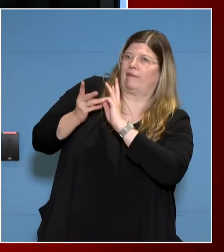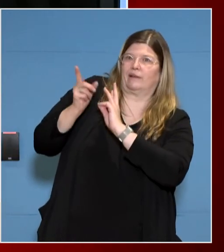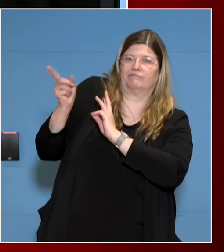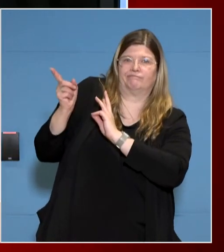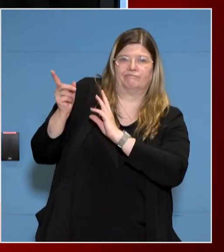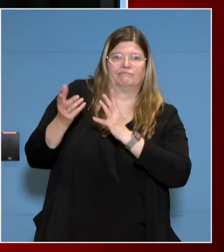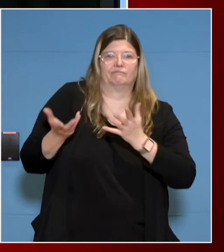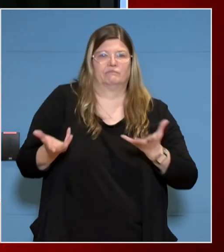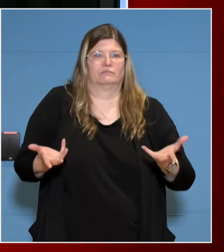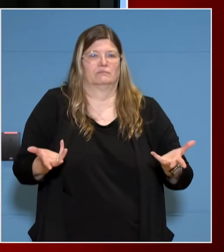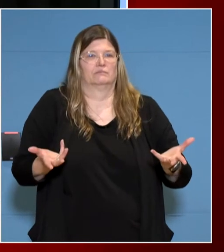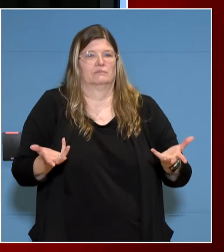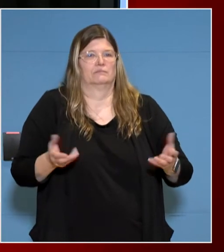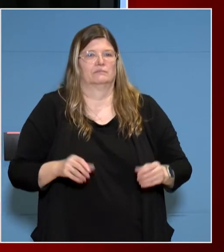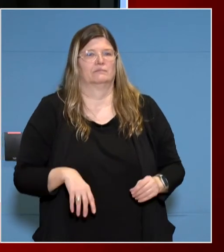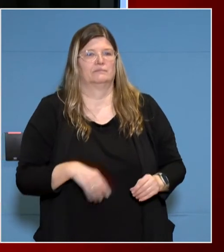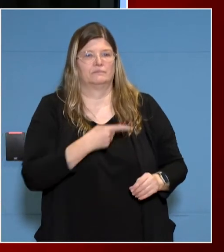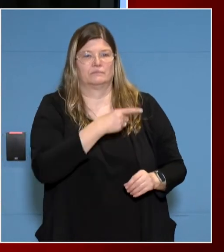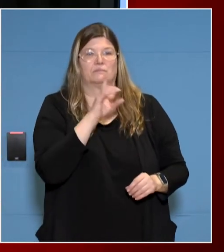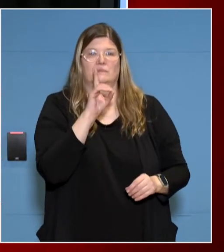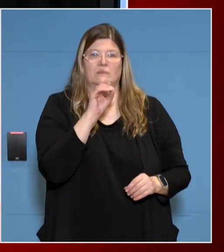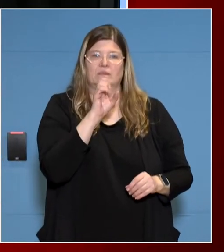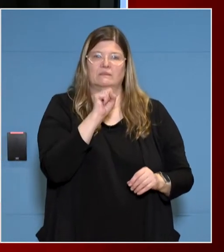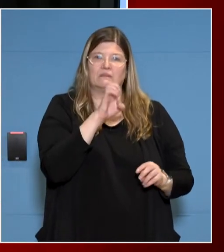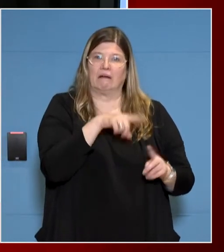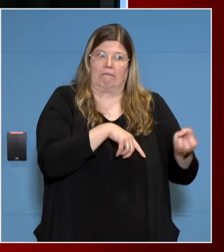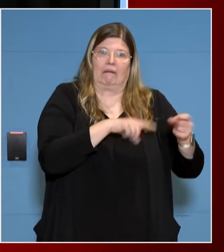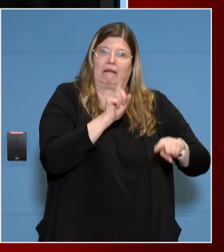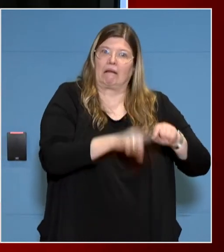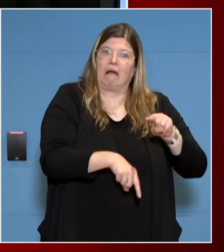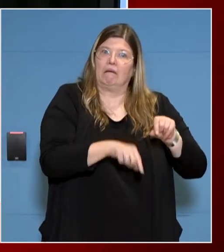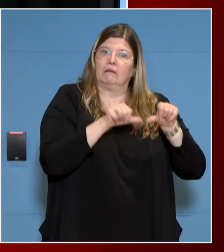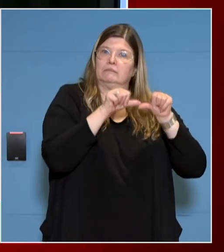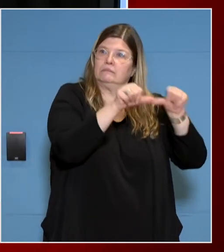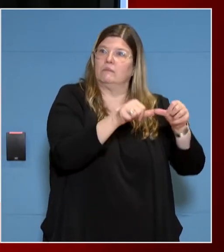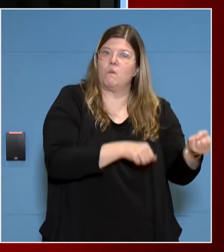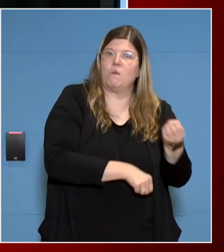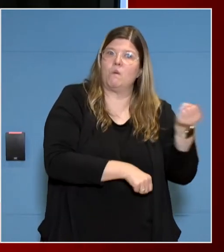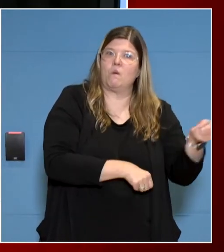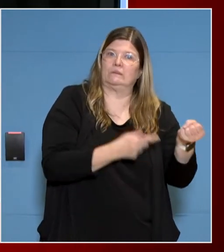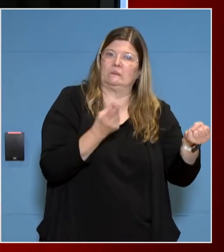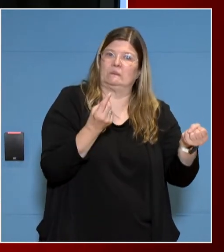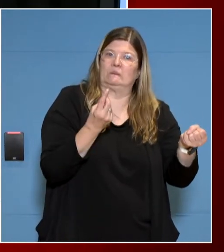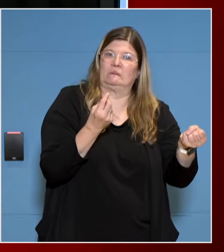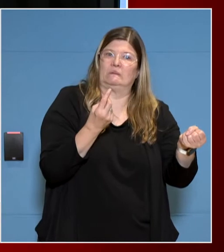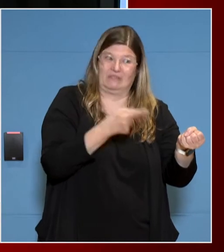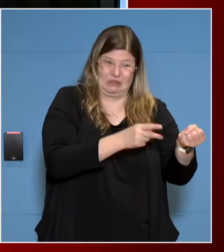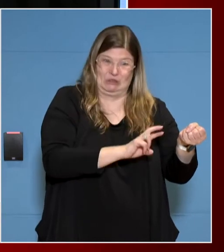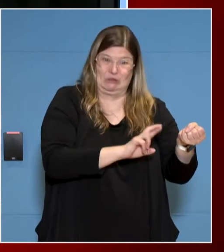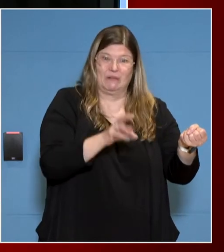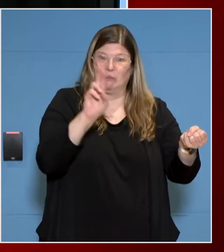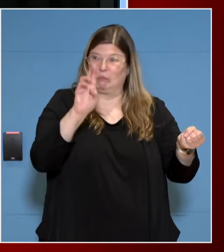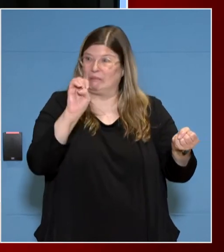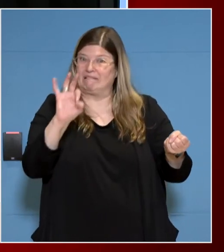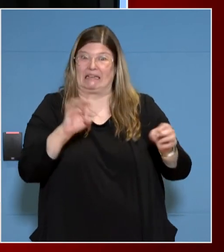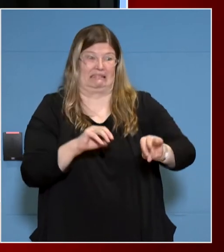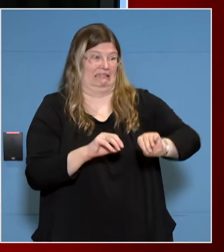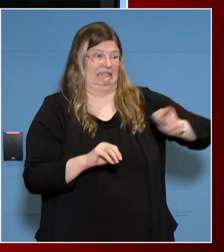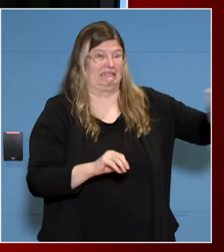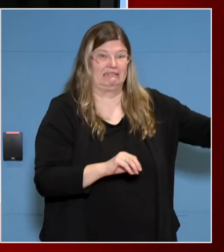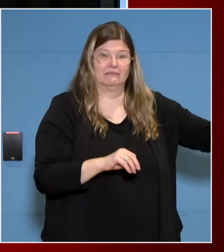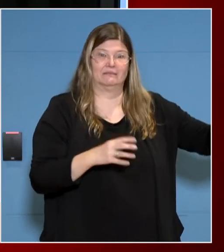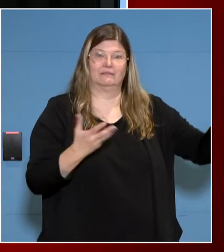to those doses that you may take out of refrigeration in advance of these people showing up when they don't show up? Well, we're hopeful that the weather won't be